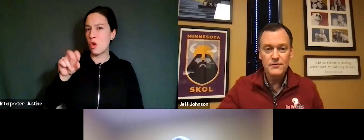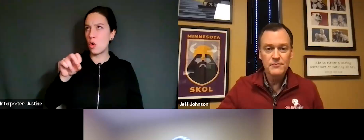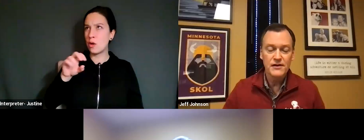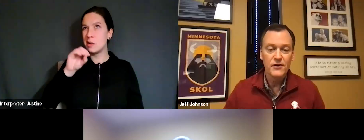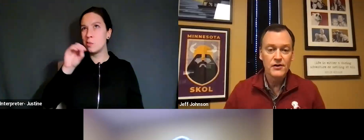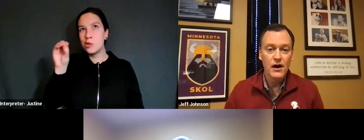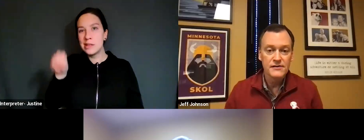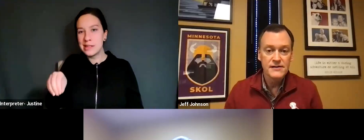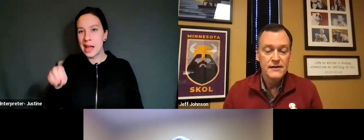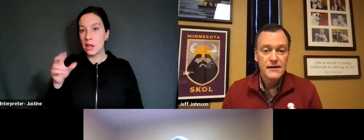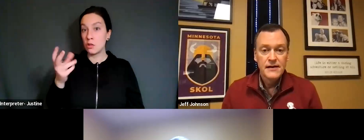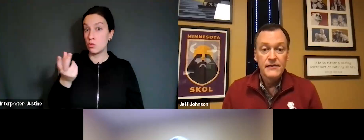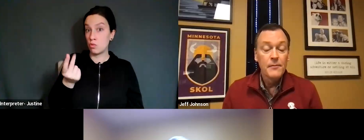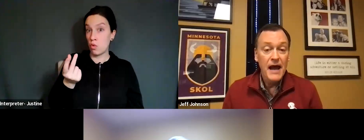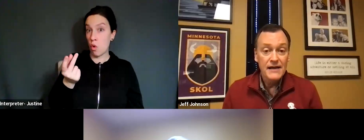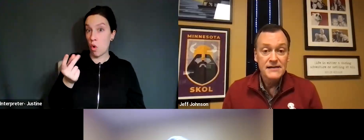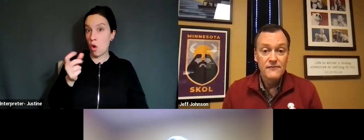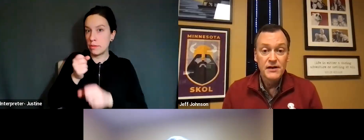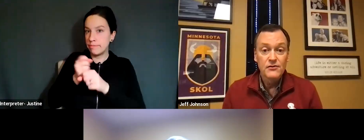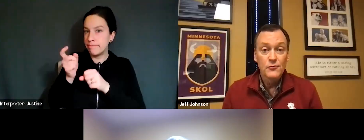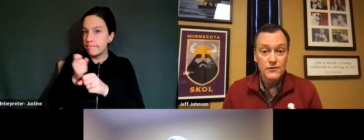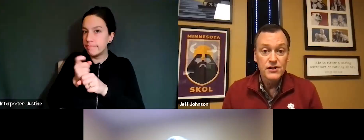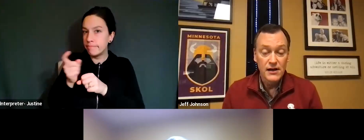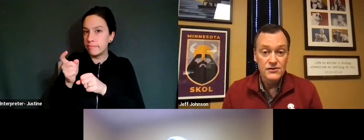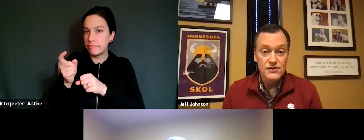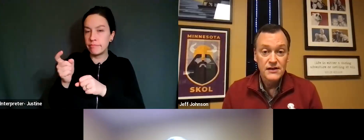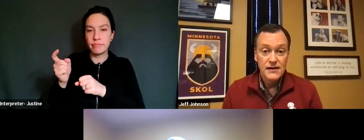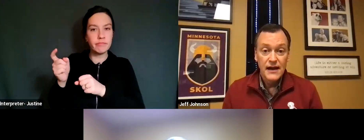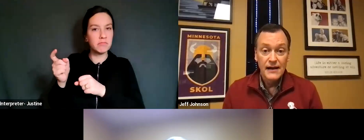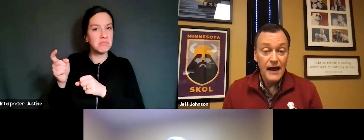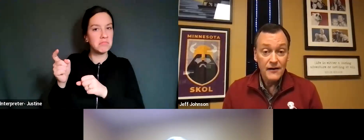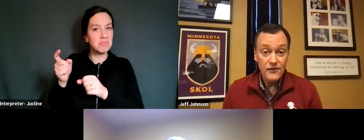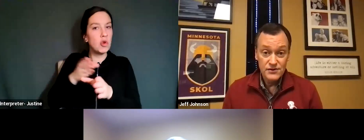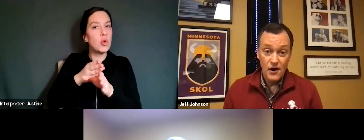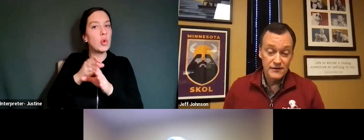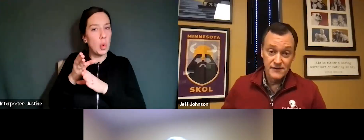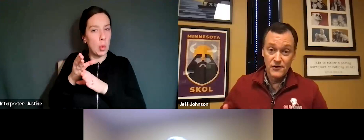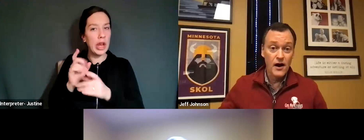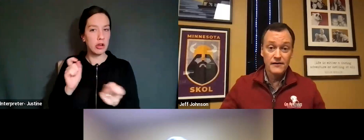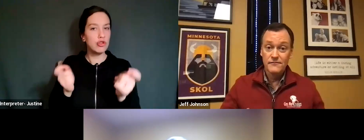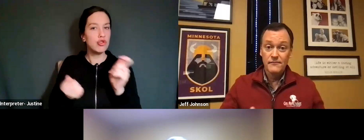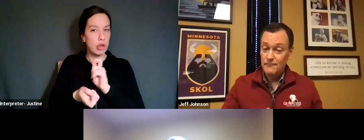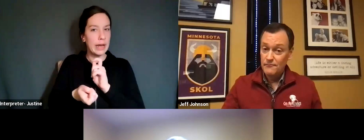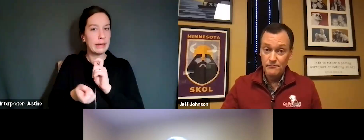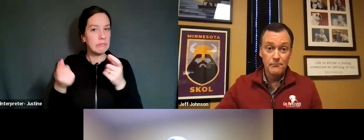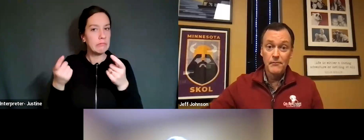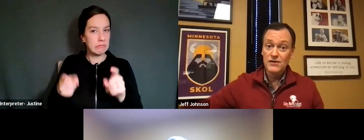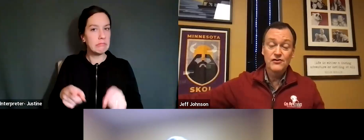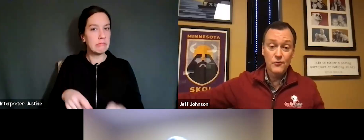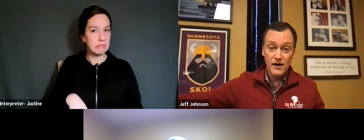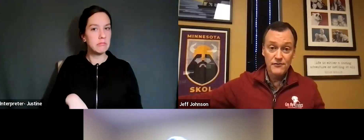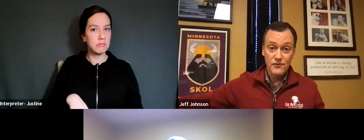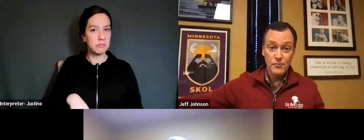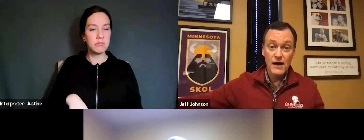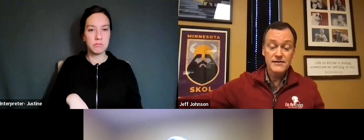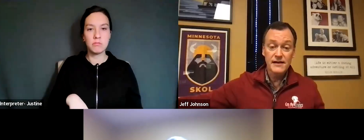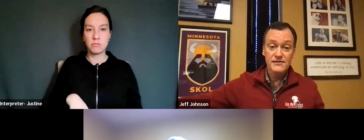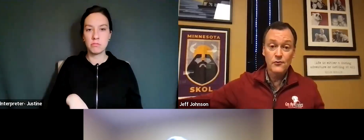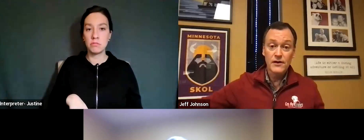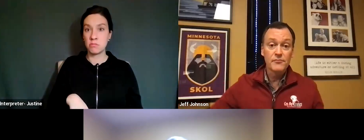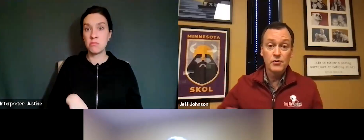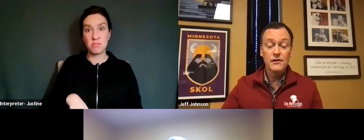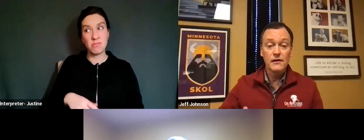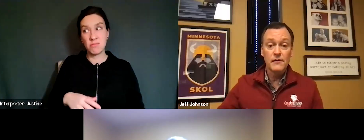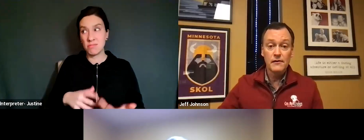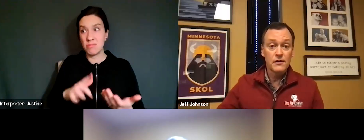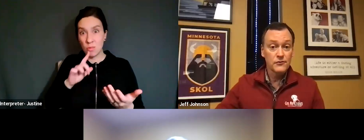about 30% of our dogs in the past have been career changed. And a lot of those dogs have gone much of the way through the process. So